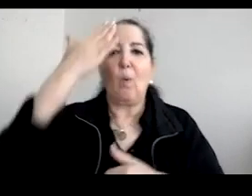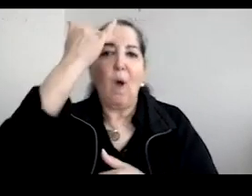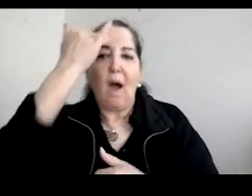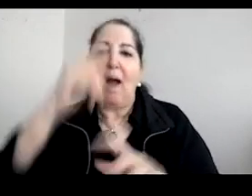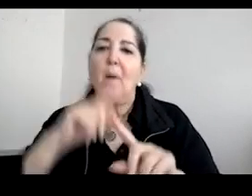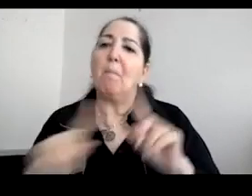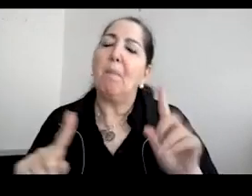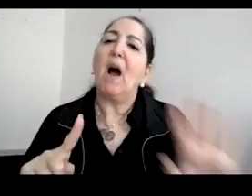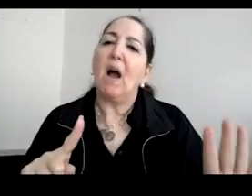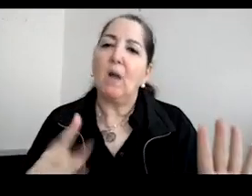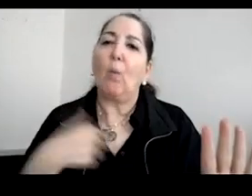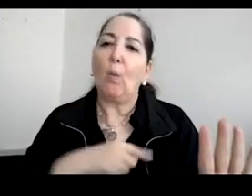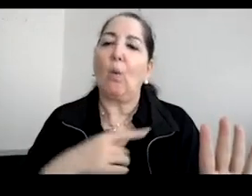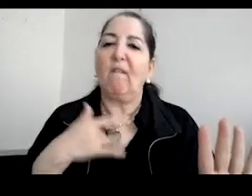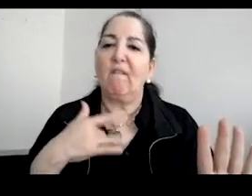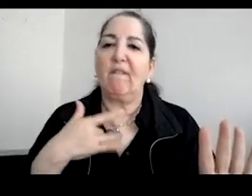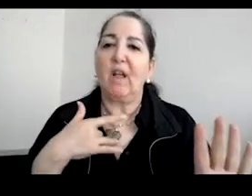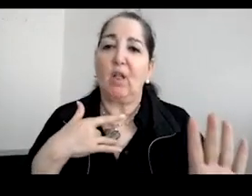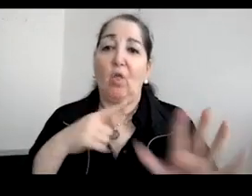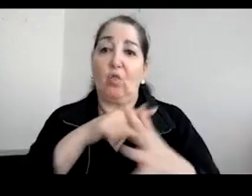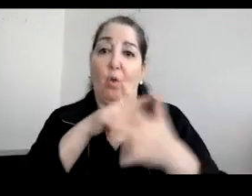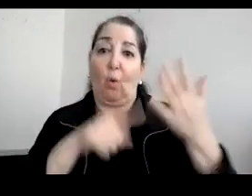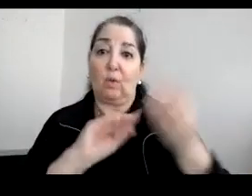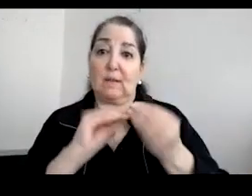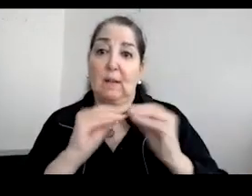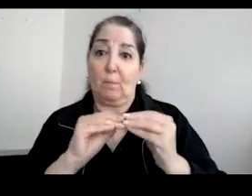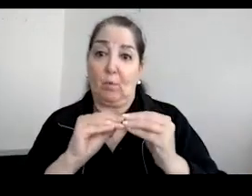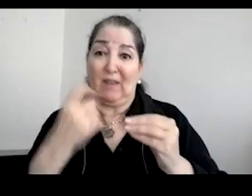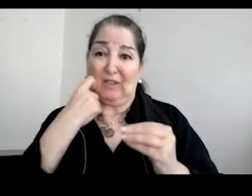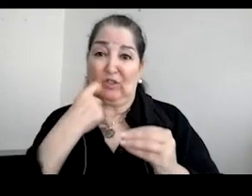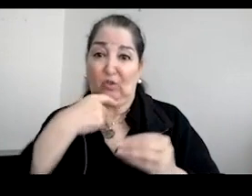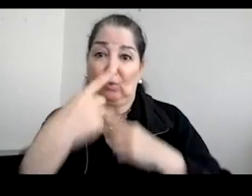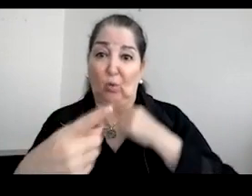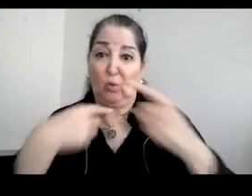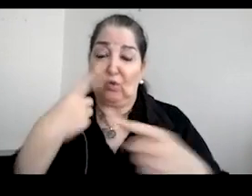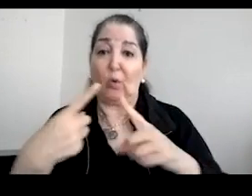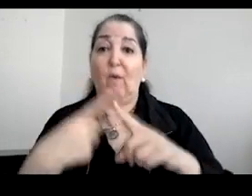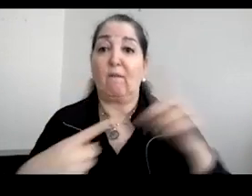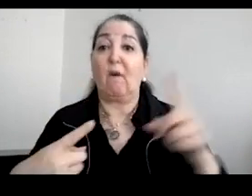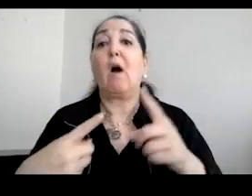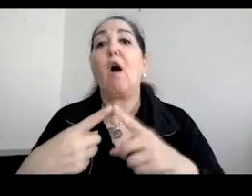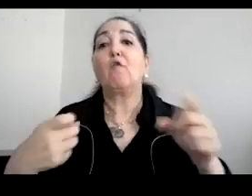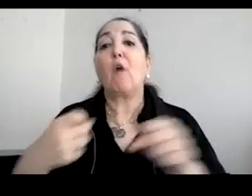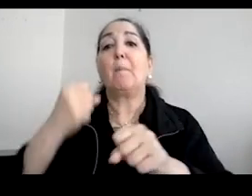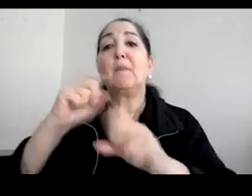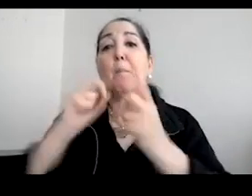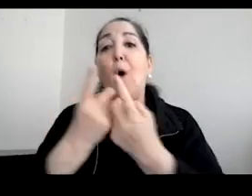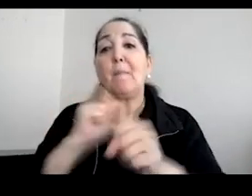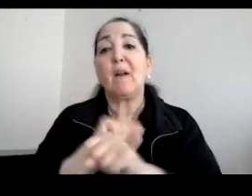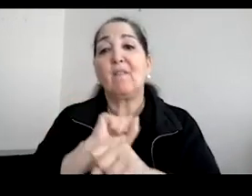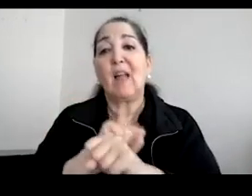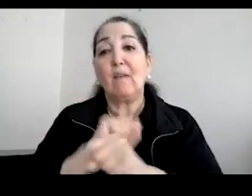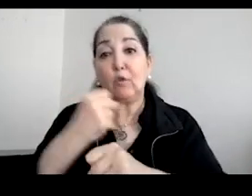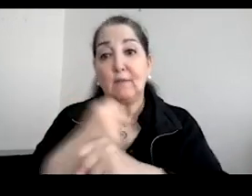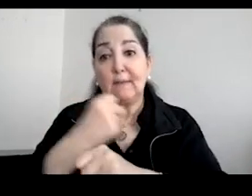numbers, which are based on the official statistics released by the Department of Labor, Even these numbers are understating